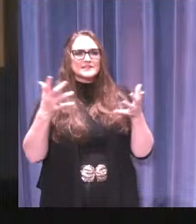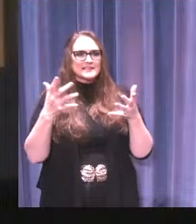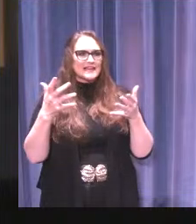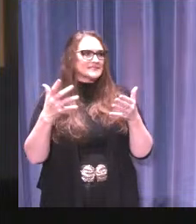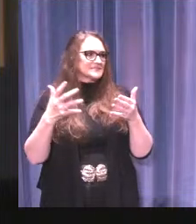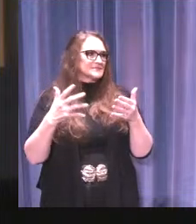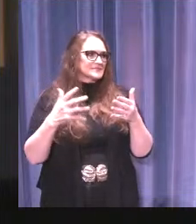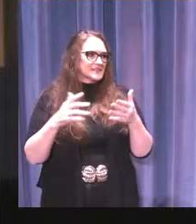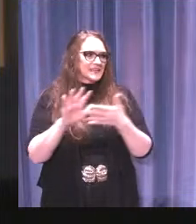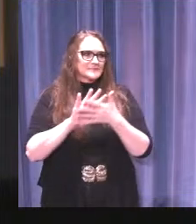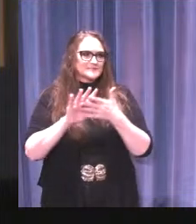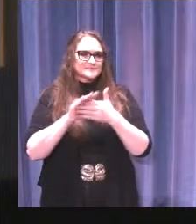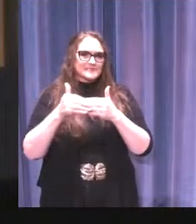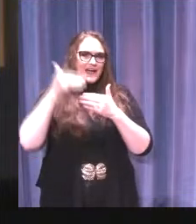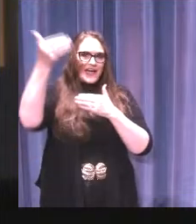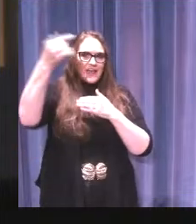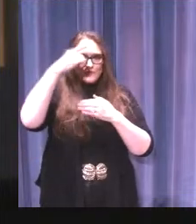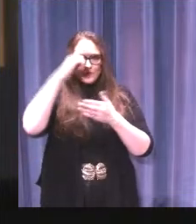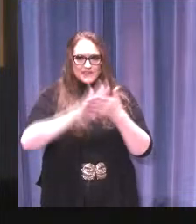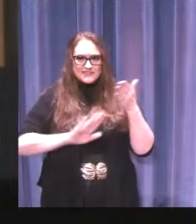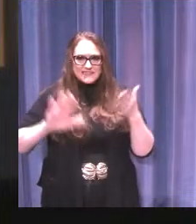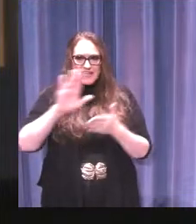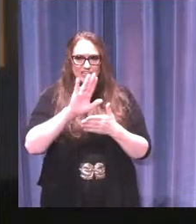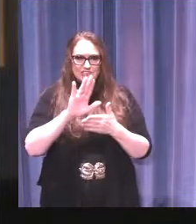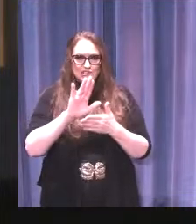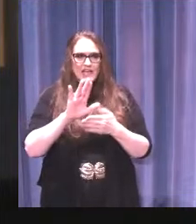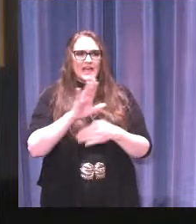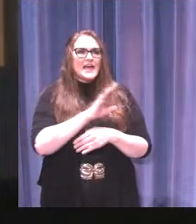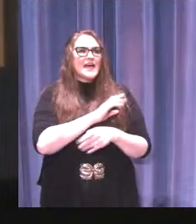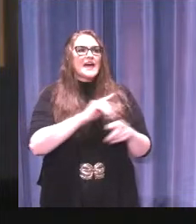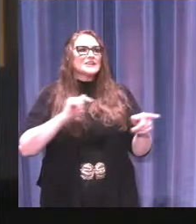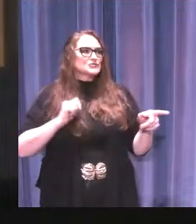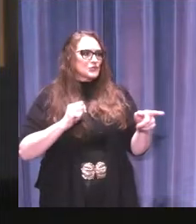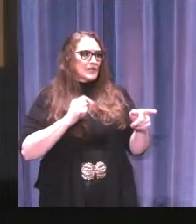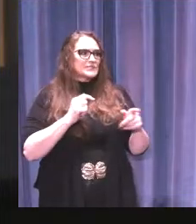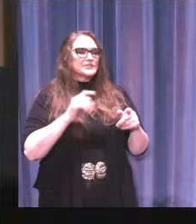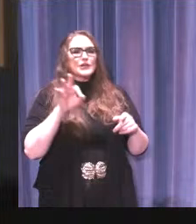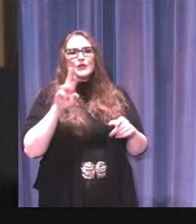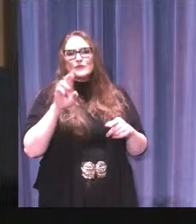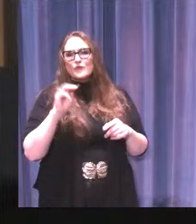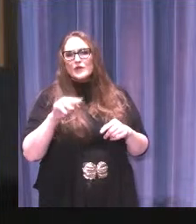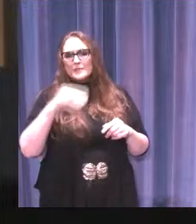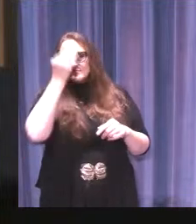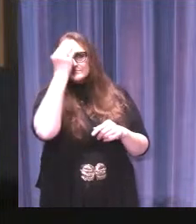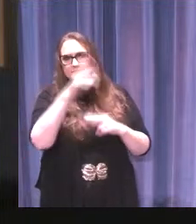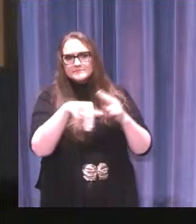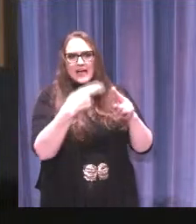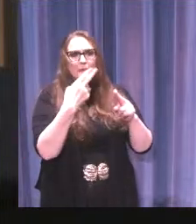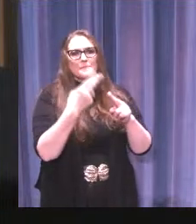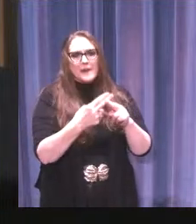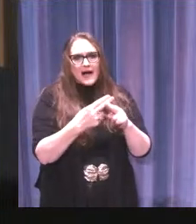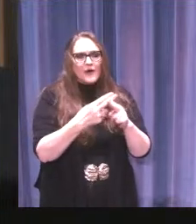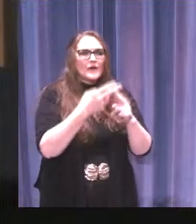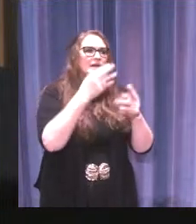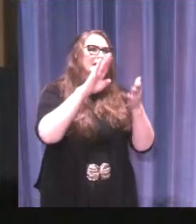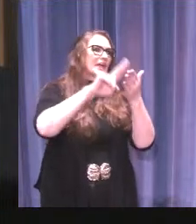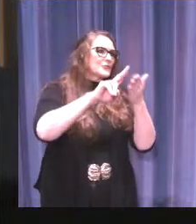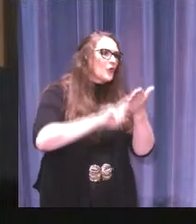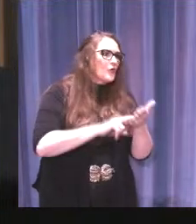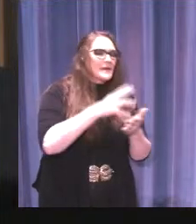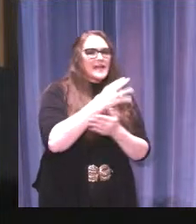this college. As Trustee Freeman pointed out regarding the enrollment and finances for the